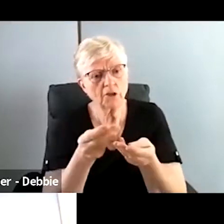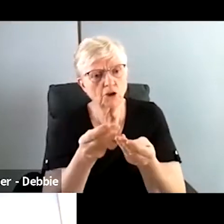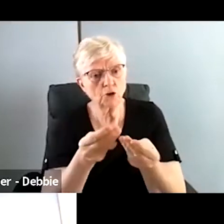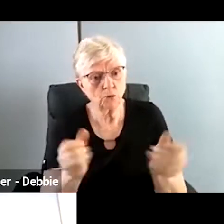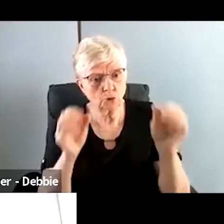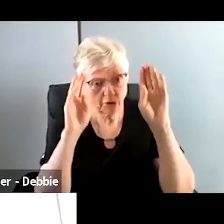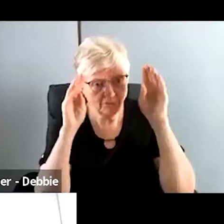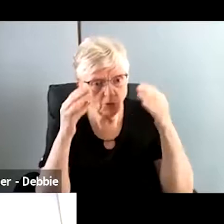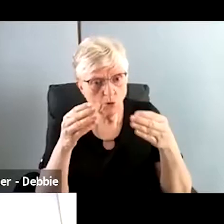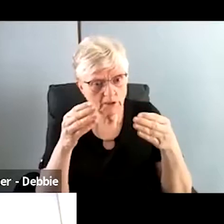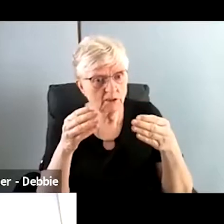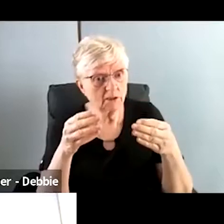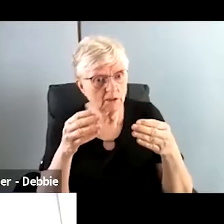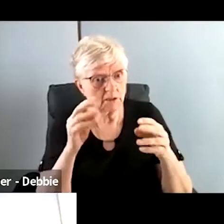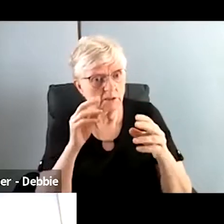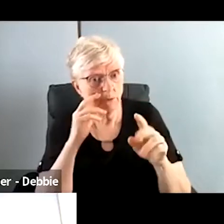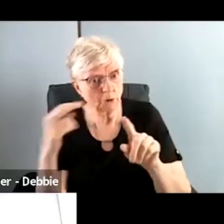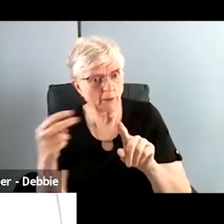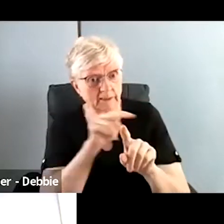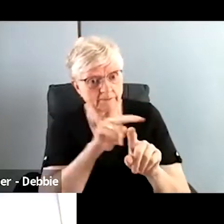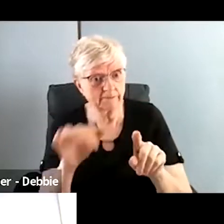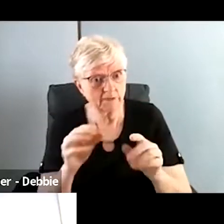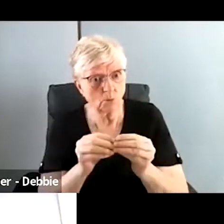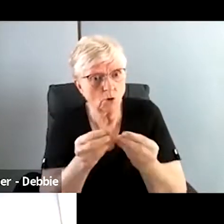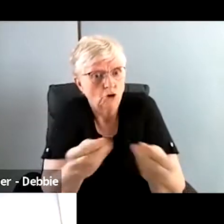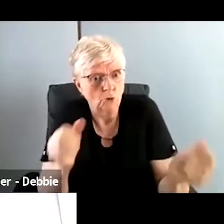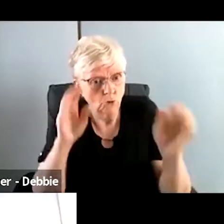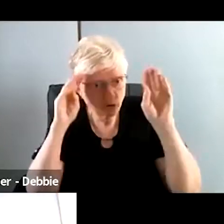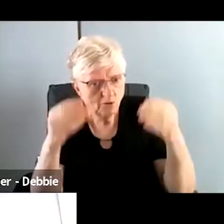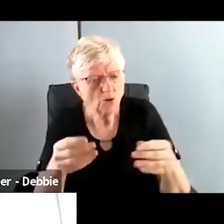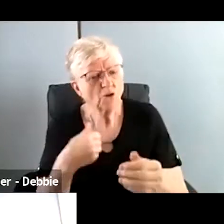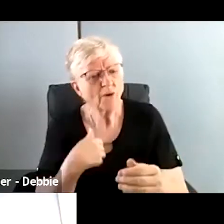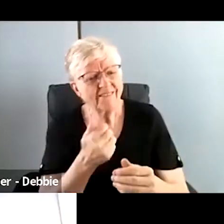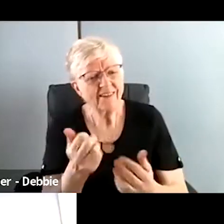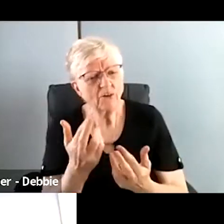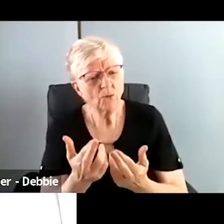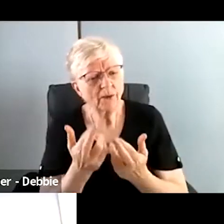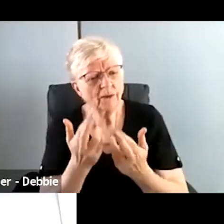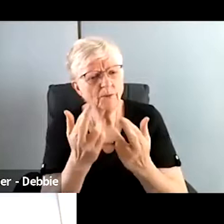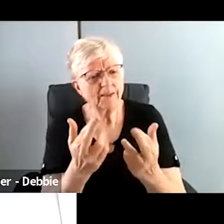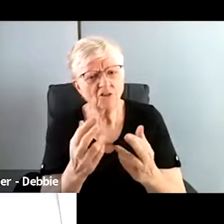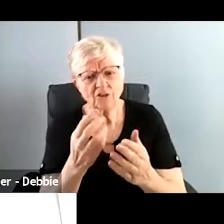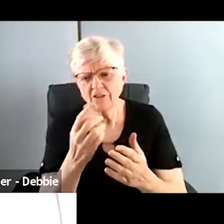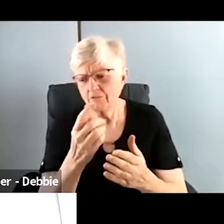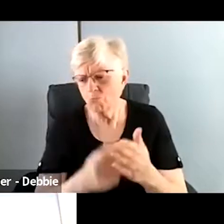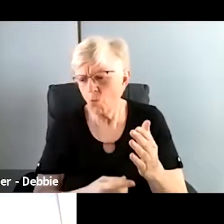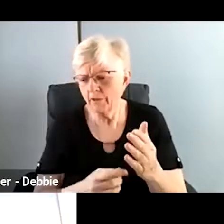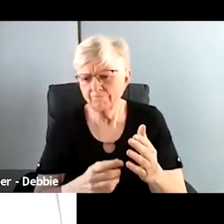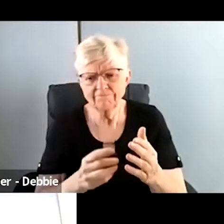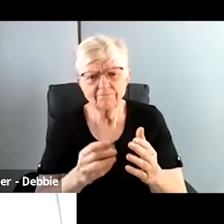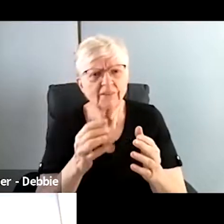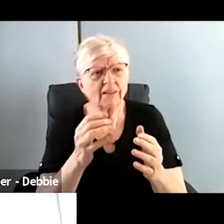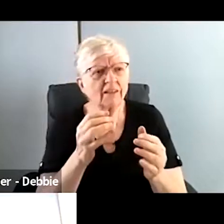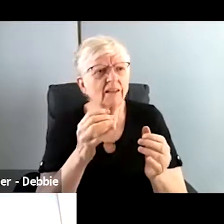taken, do you have any recommendations as to what information individuals are looking for employers to